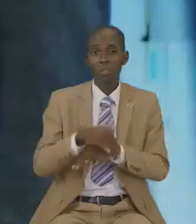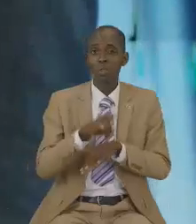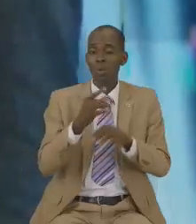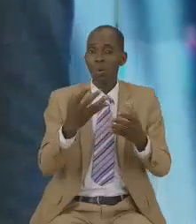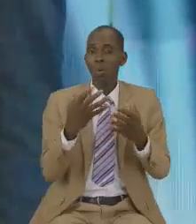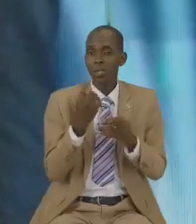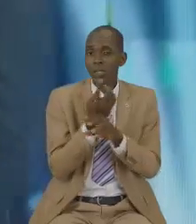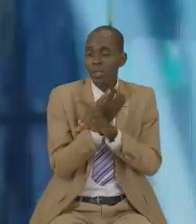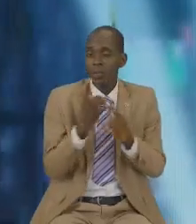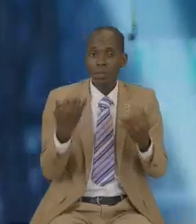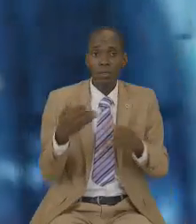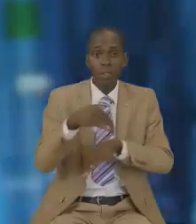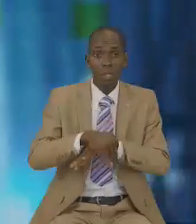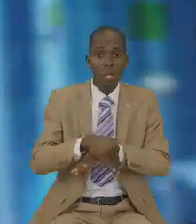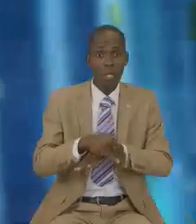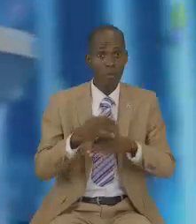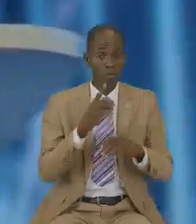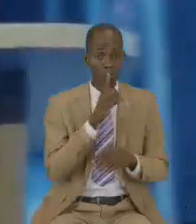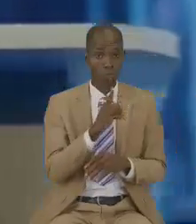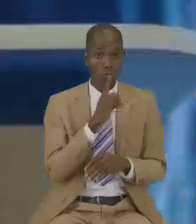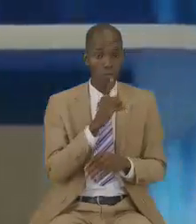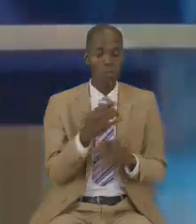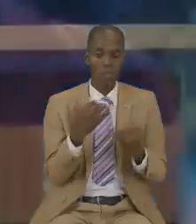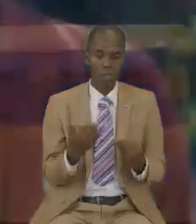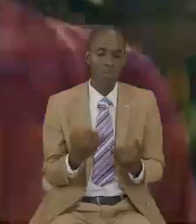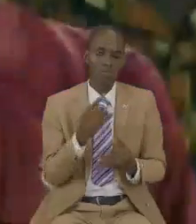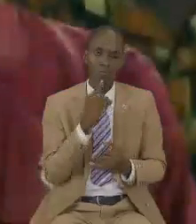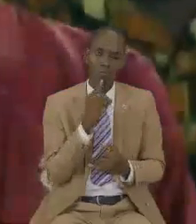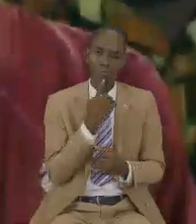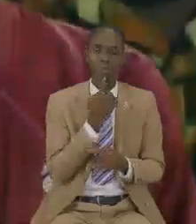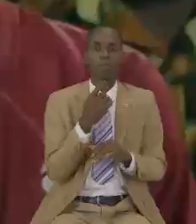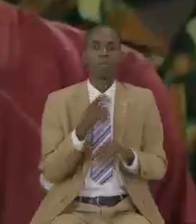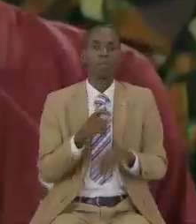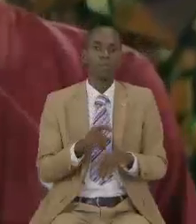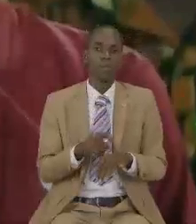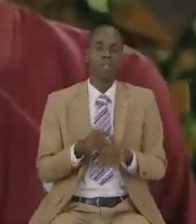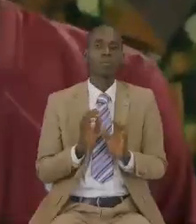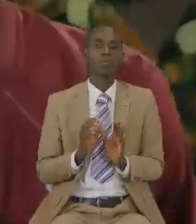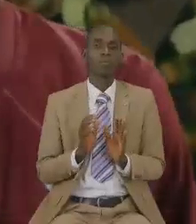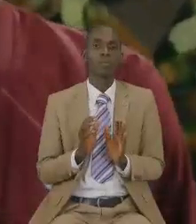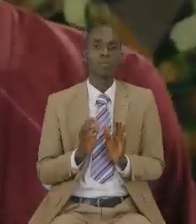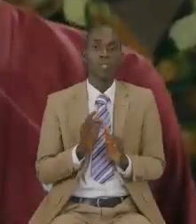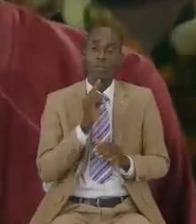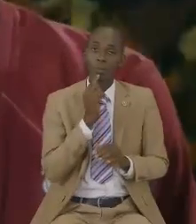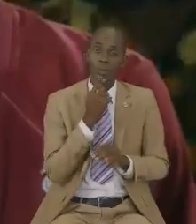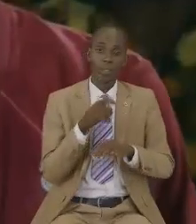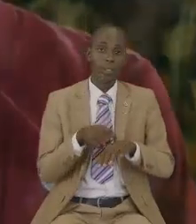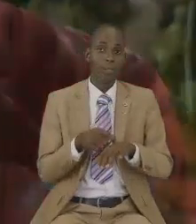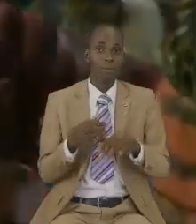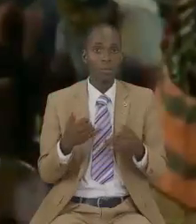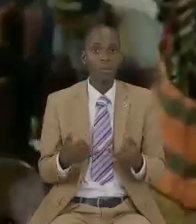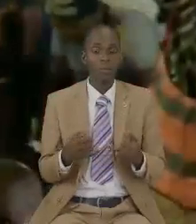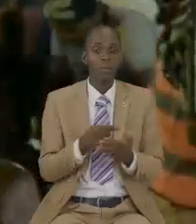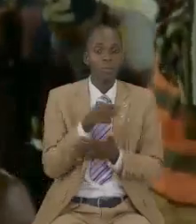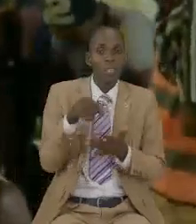deliverance tonight? Heads bowed and eyes closed. Heads bowed and eyes closed. This is